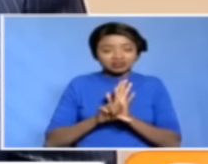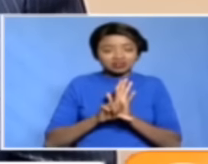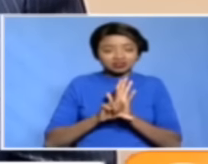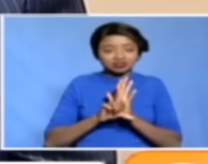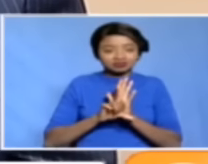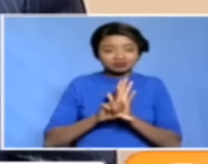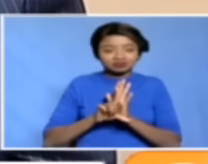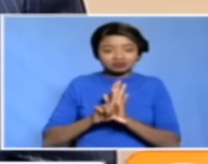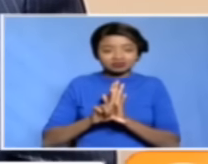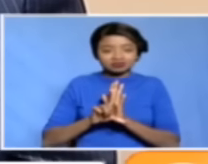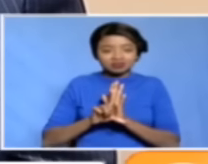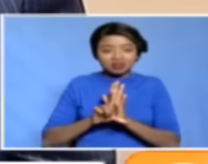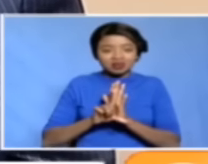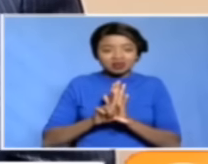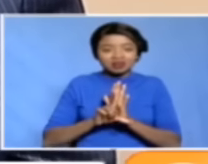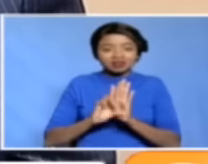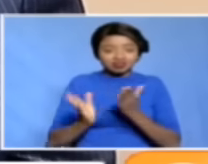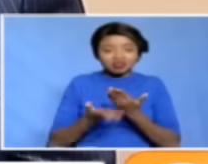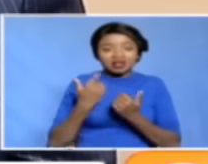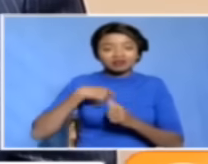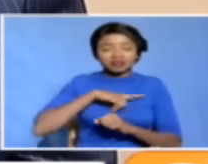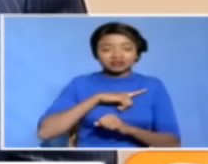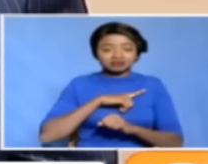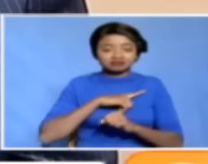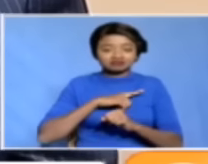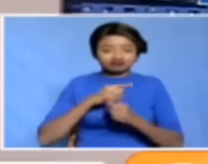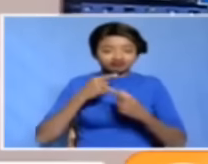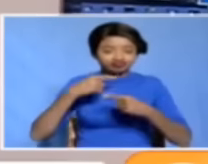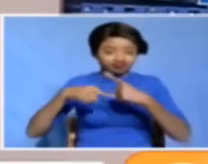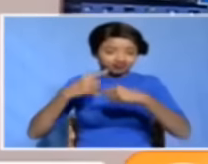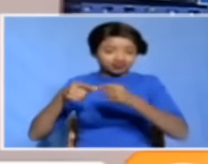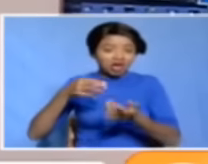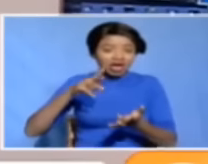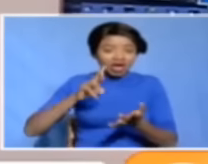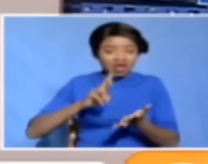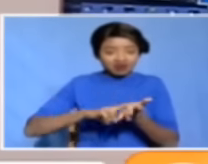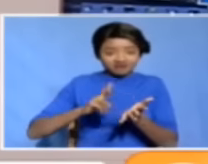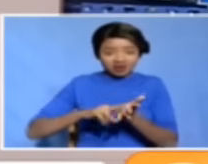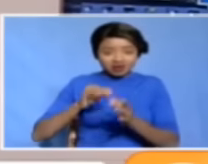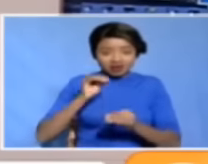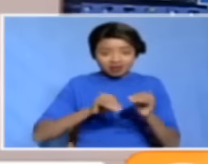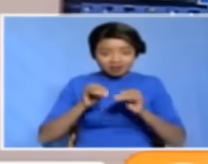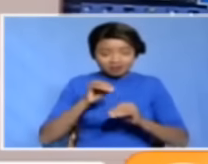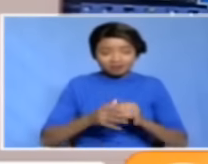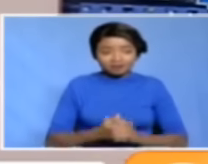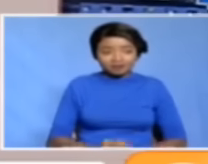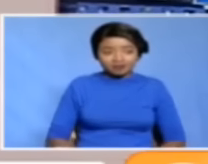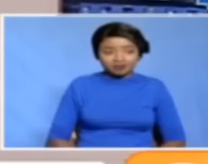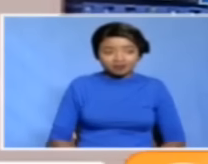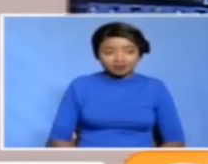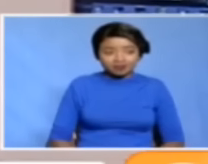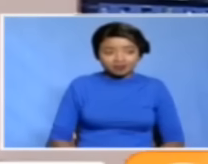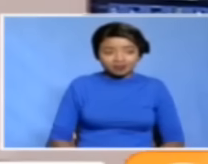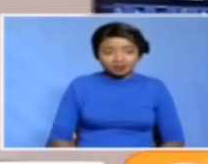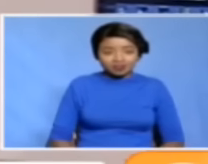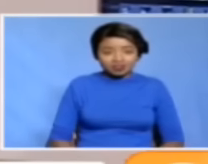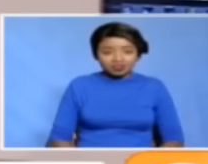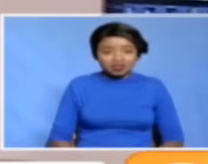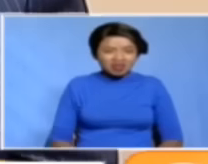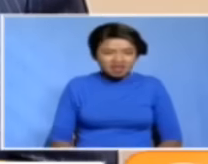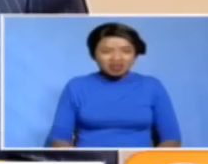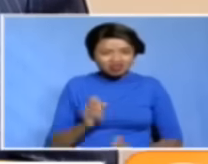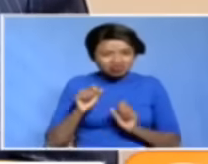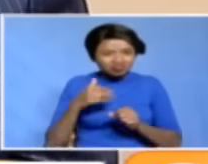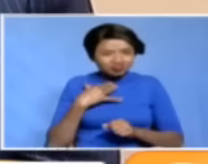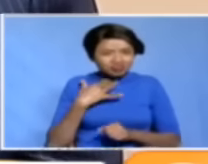that will help us conduct a referendum. Okay. You're telling me, though, that you're supporting a you'd love to see a parliamentary system.